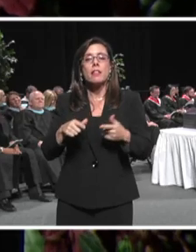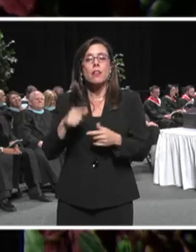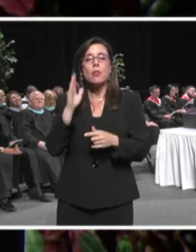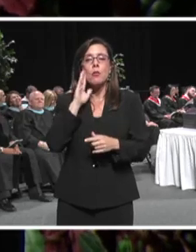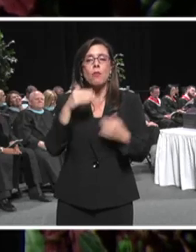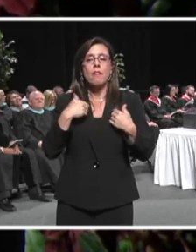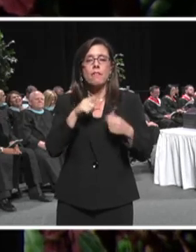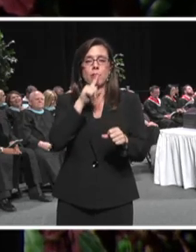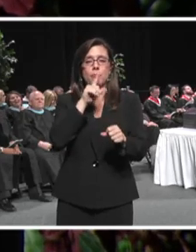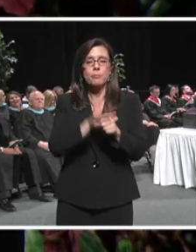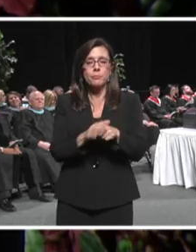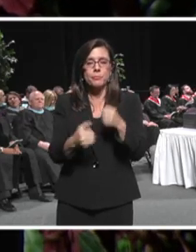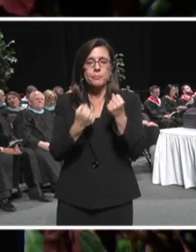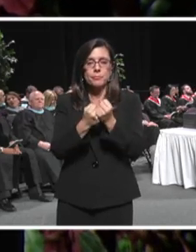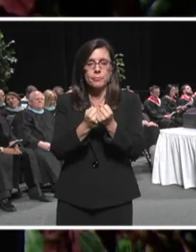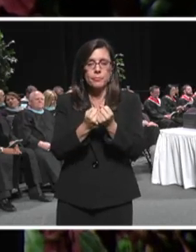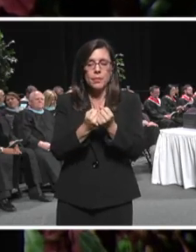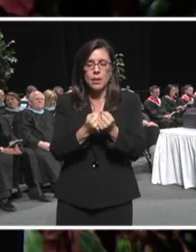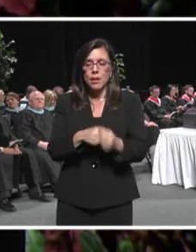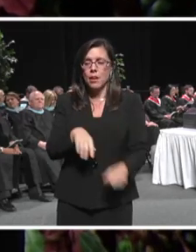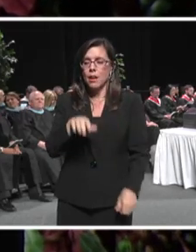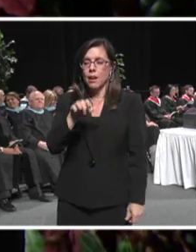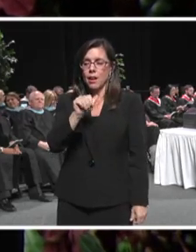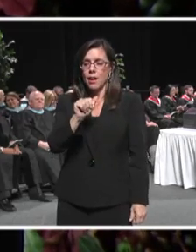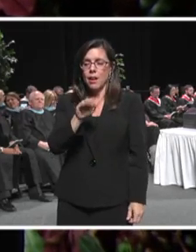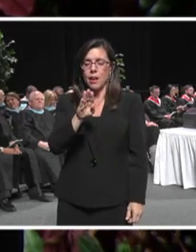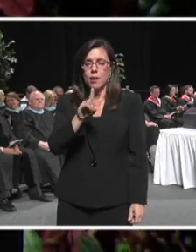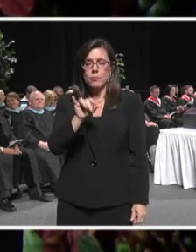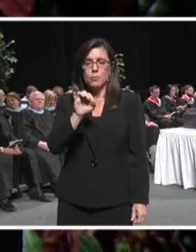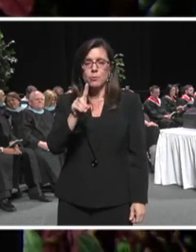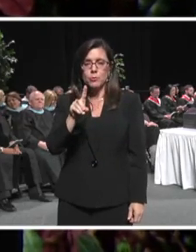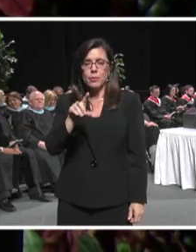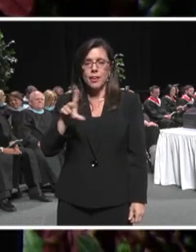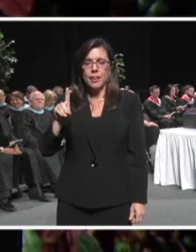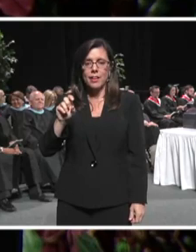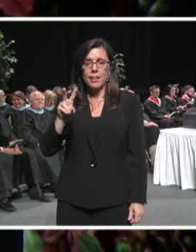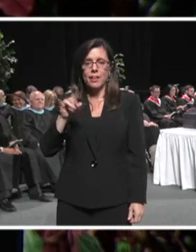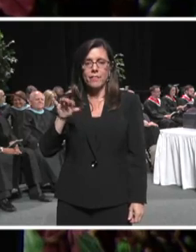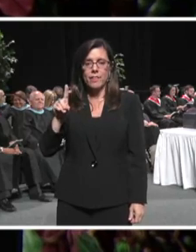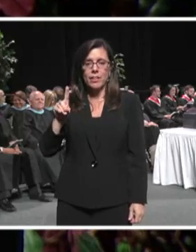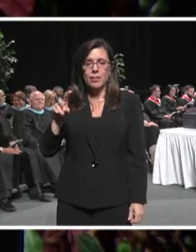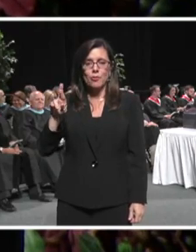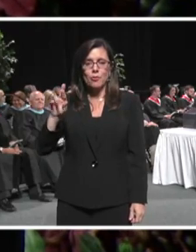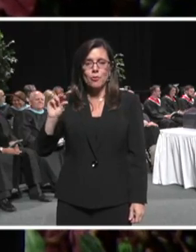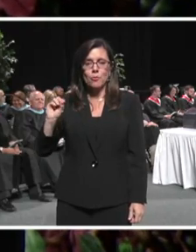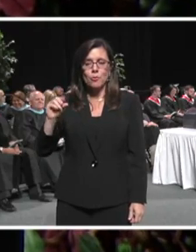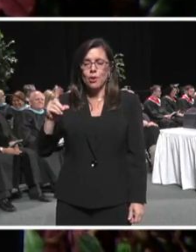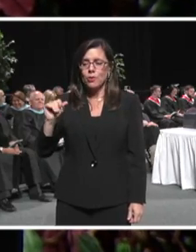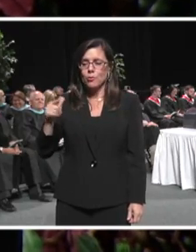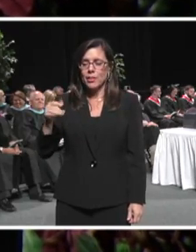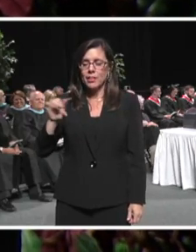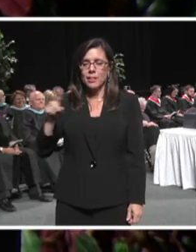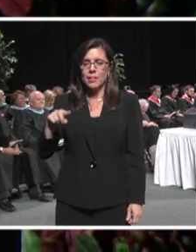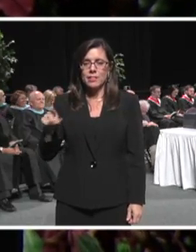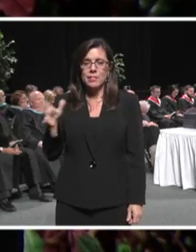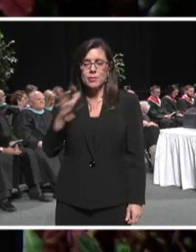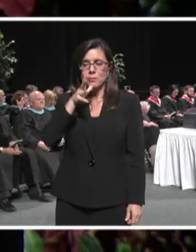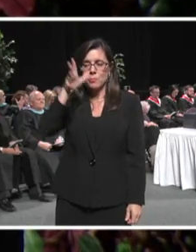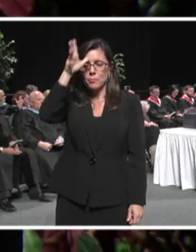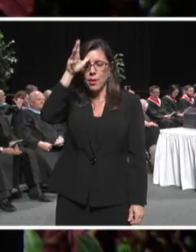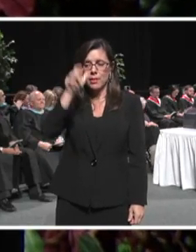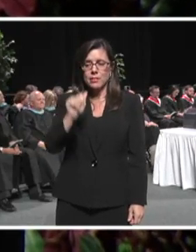of Allegiance, led by Abdud David Rodriguez, Student Council Vice President. Abdud is the son of